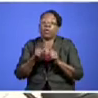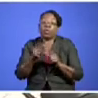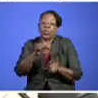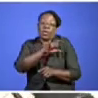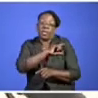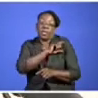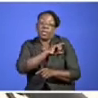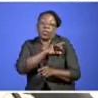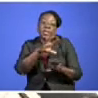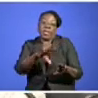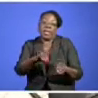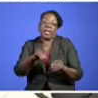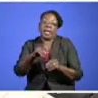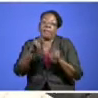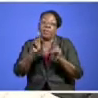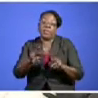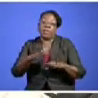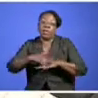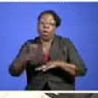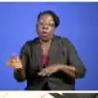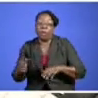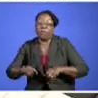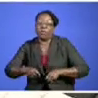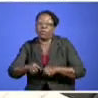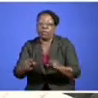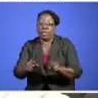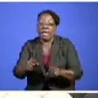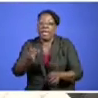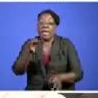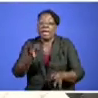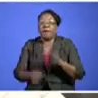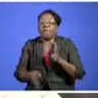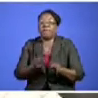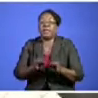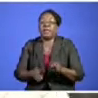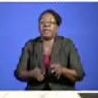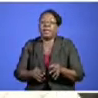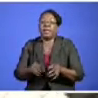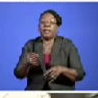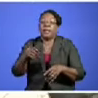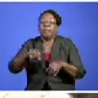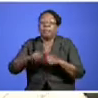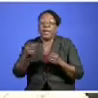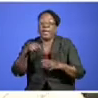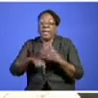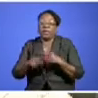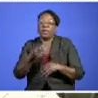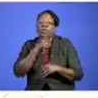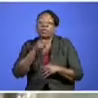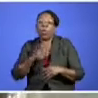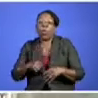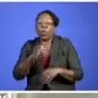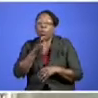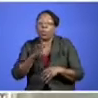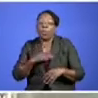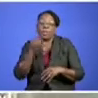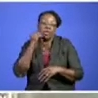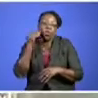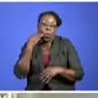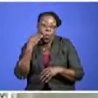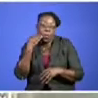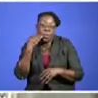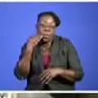somebody's ma, they could do it to your ma. It's as simple as that. It's just about justice and all about right. So what we're going to